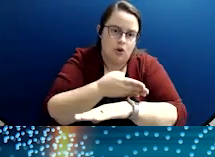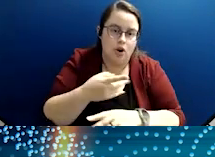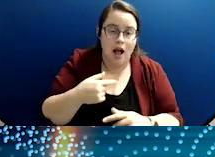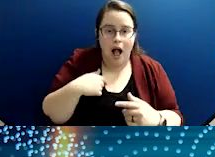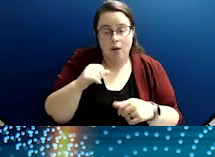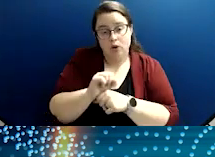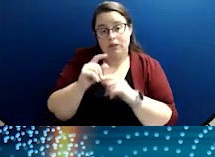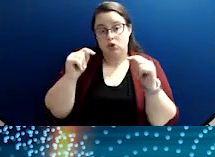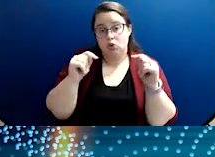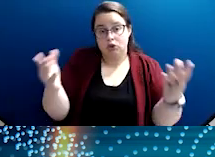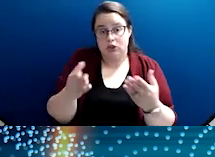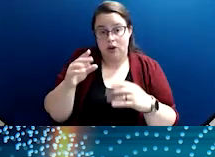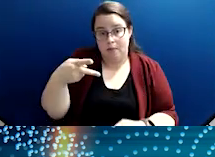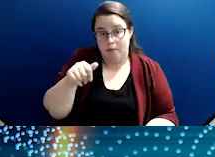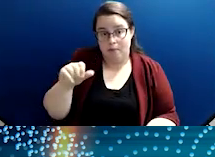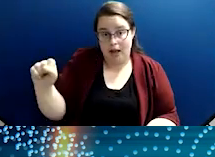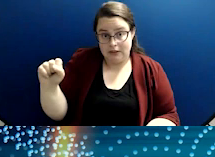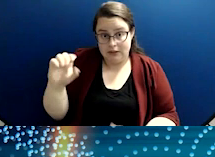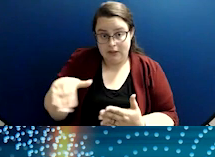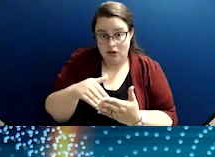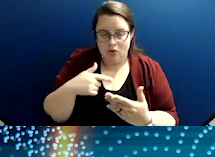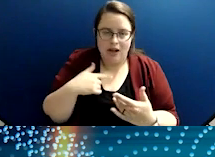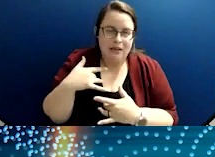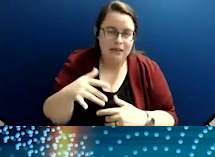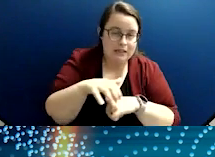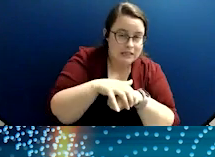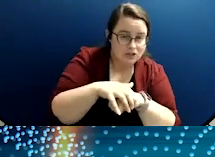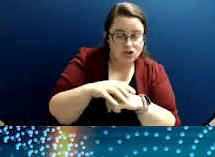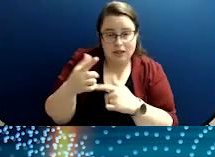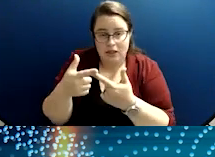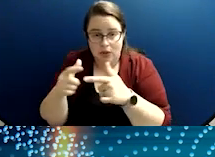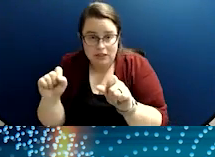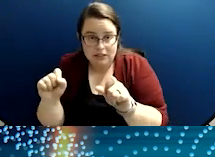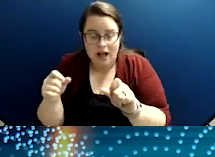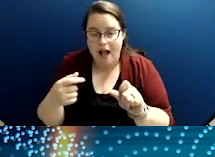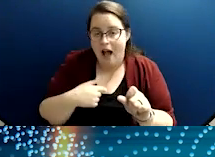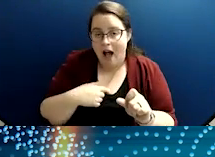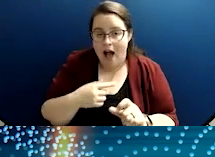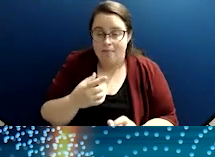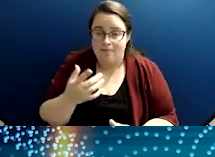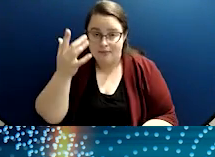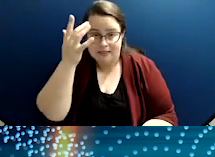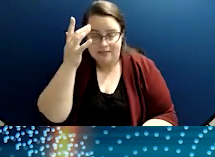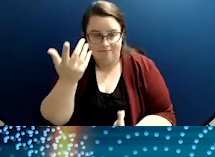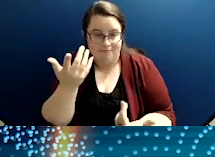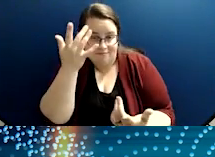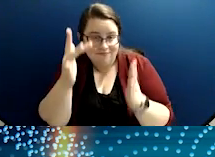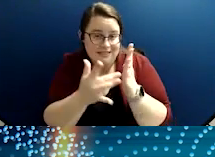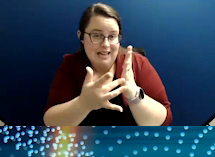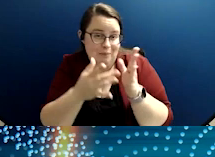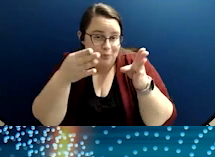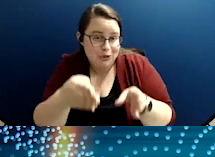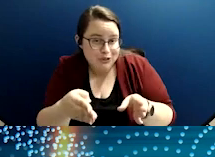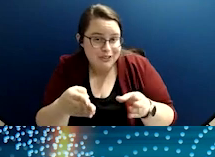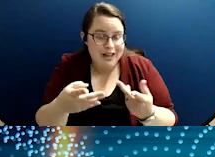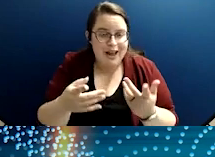PASS Center. I handle English and linguistics typically. I am a super gadget junkie and a super tech head. So that's why I'm on top of this. I got